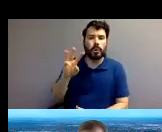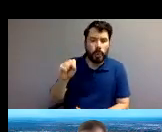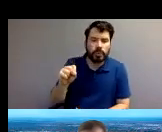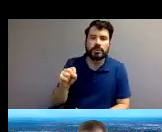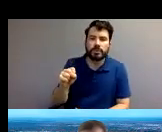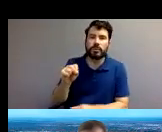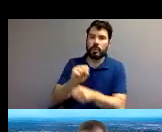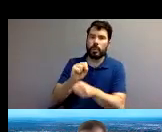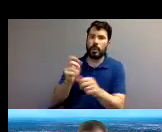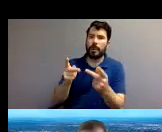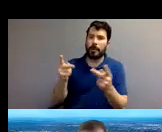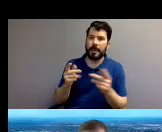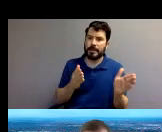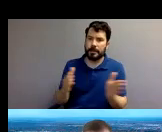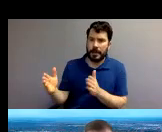workplace planning.